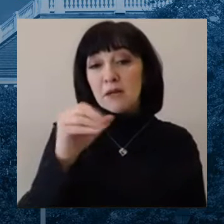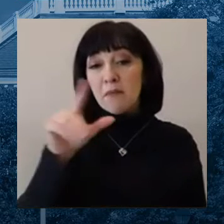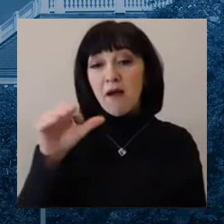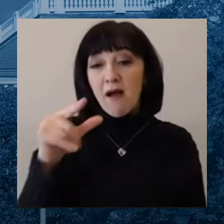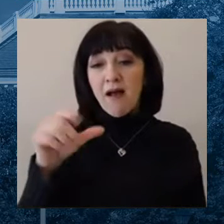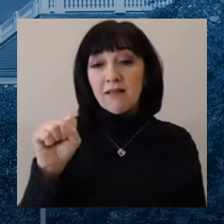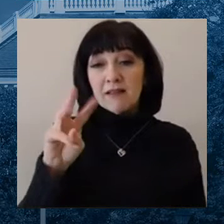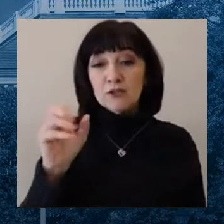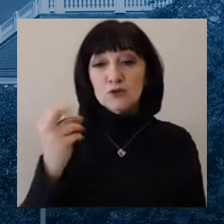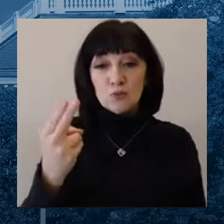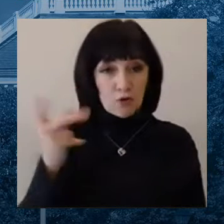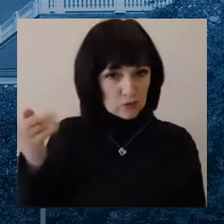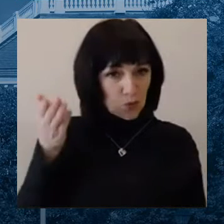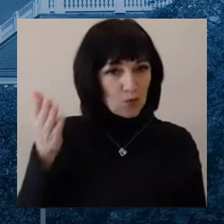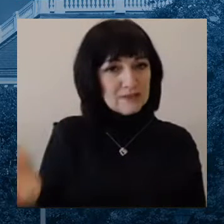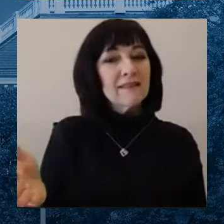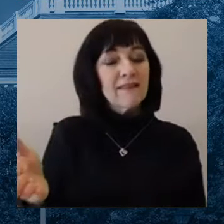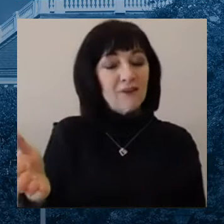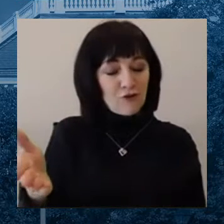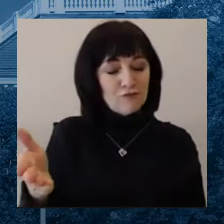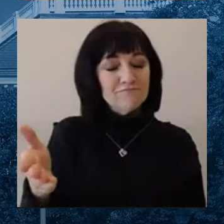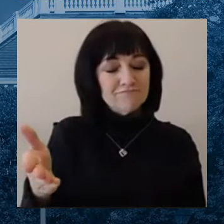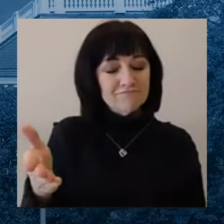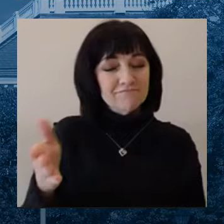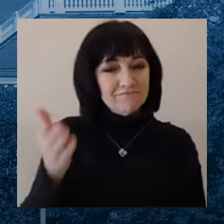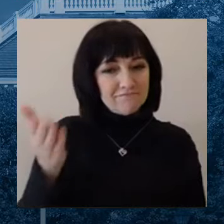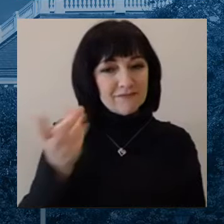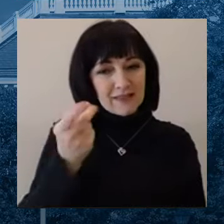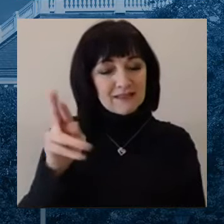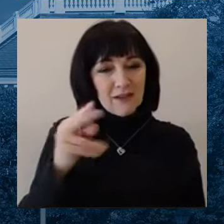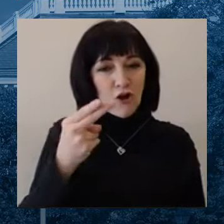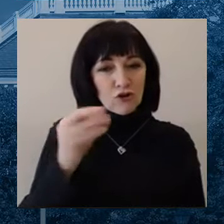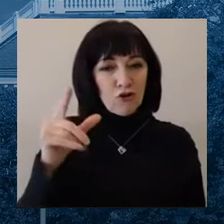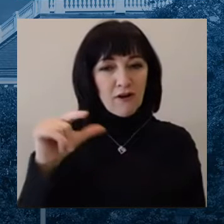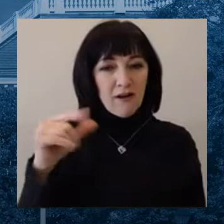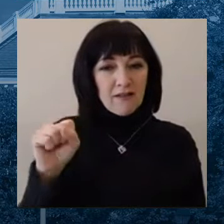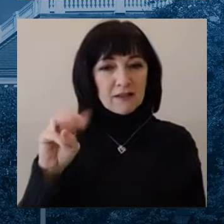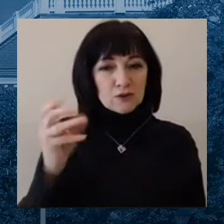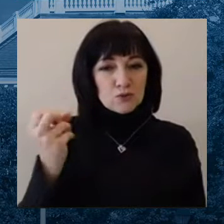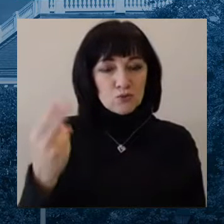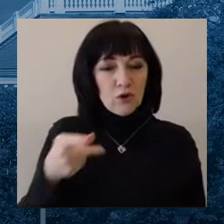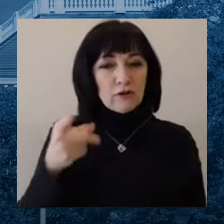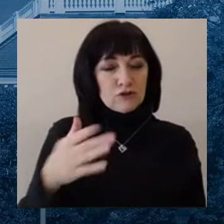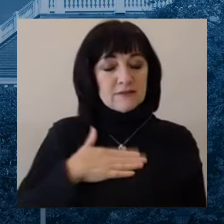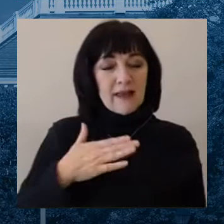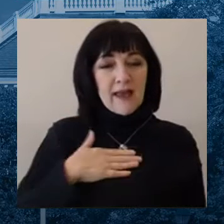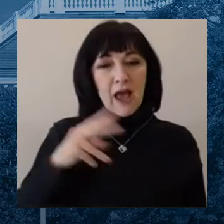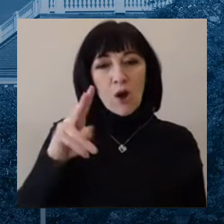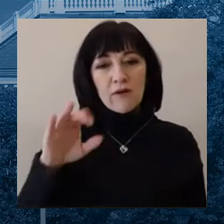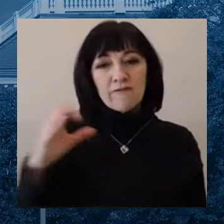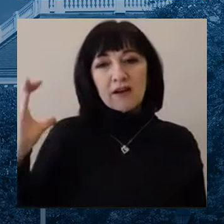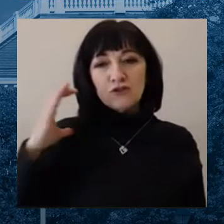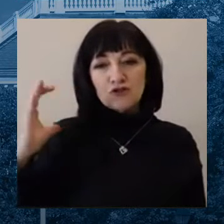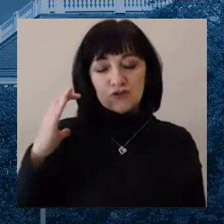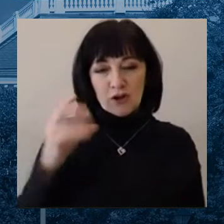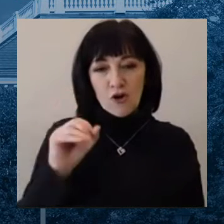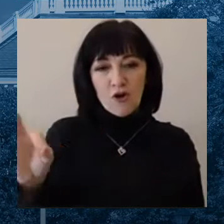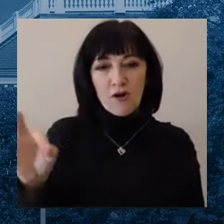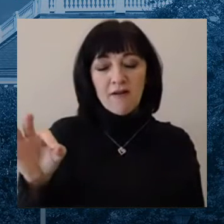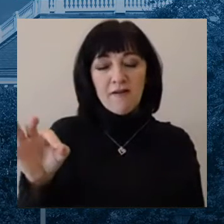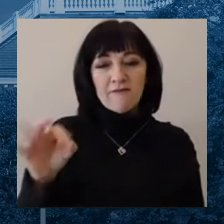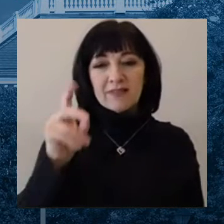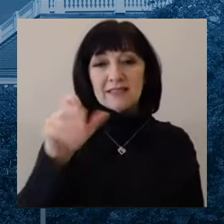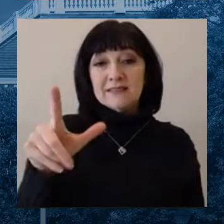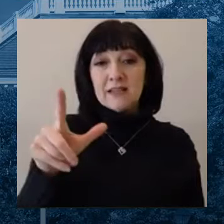esteemed Vice Chair of the Delaware Heritage Commission, and just a tremendous treasure in our